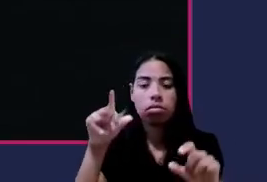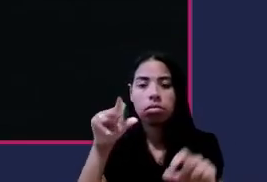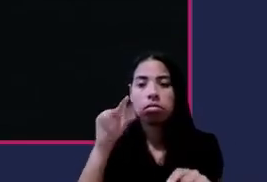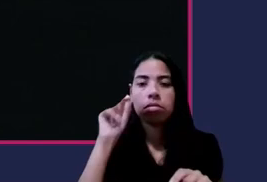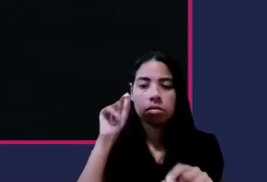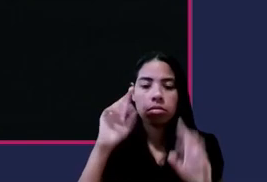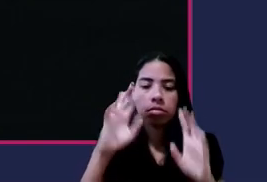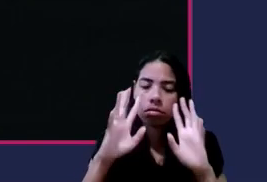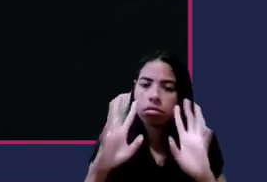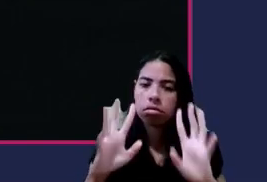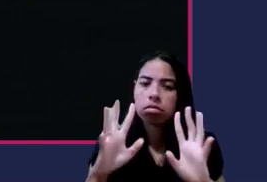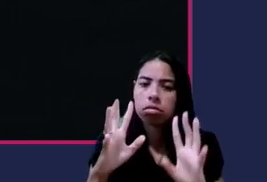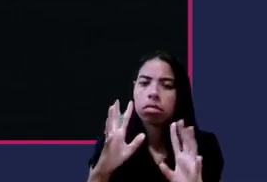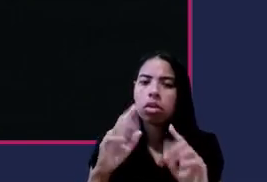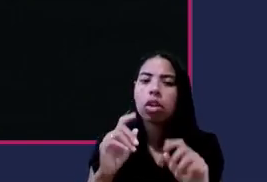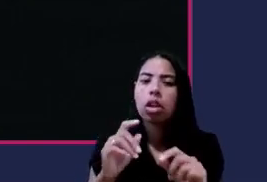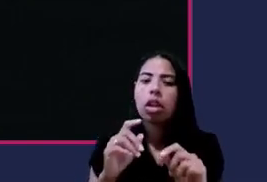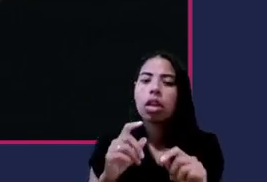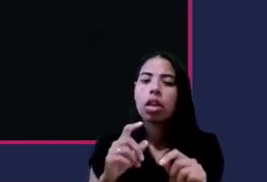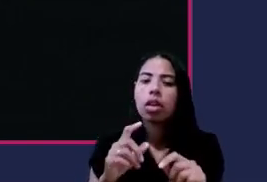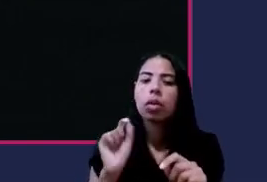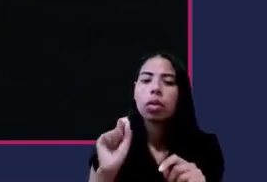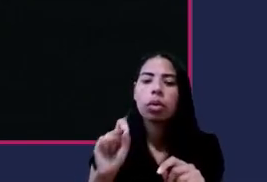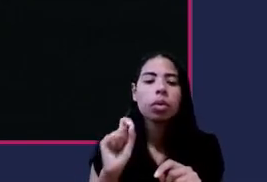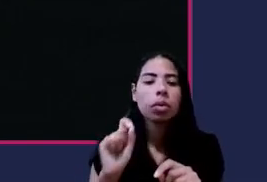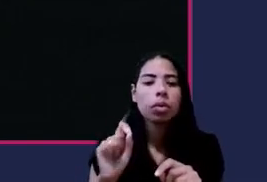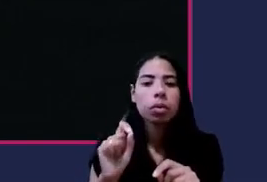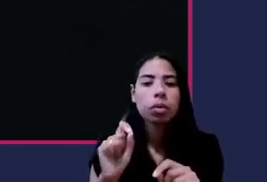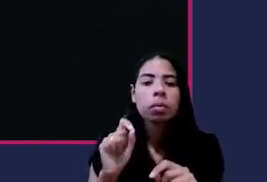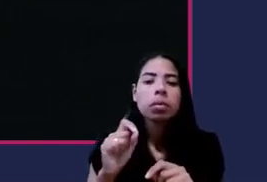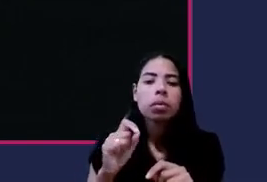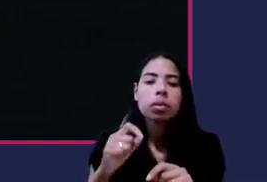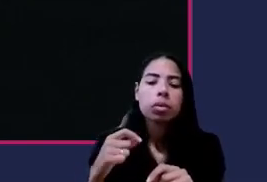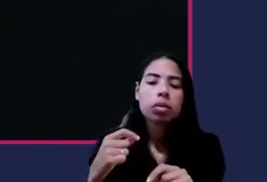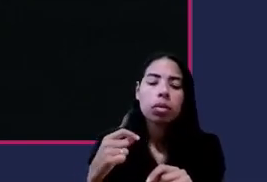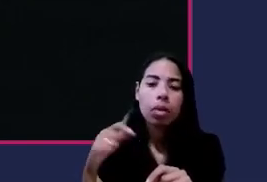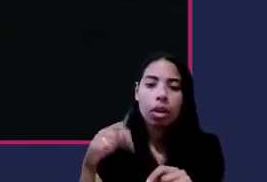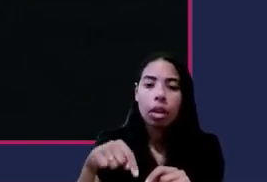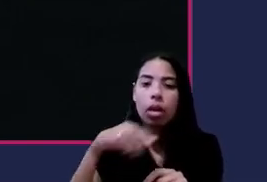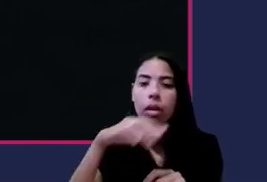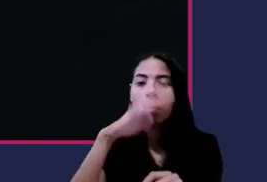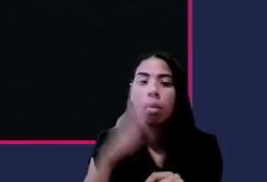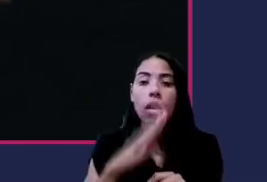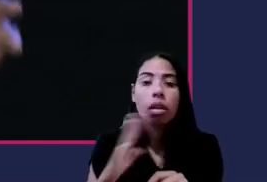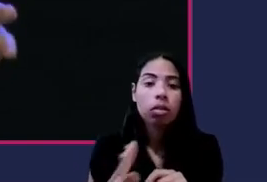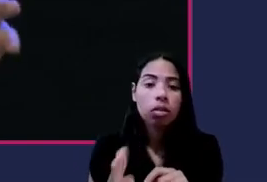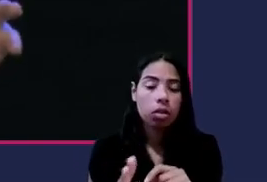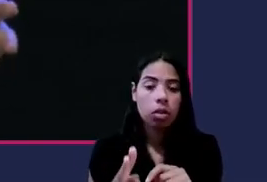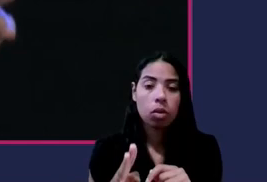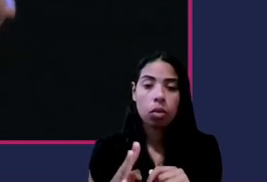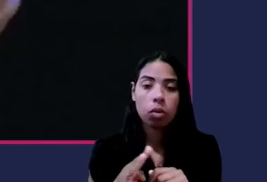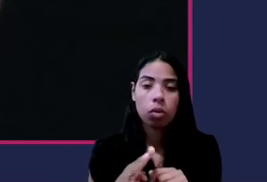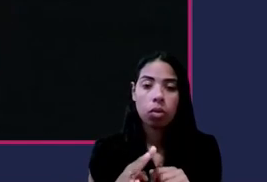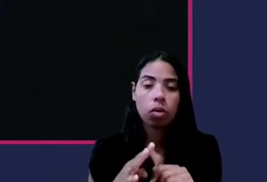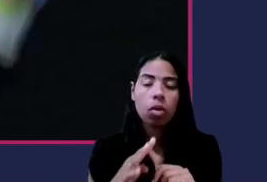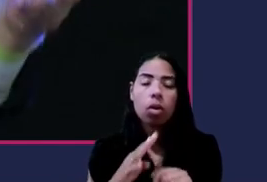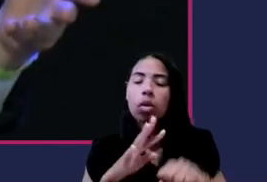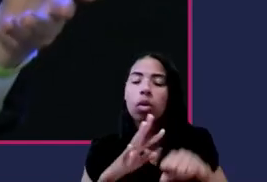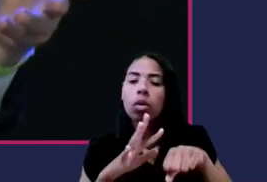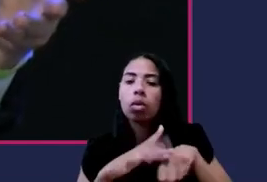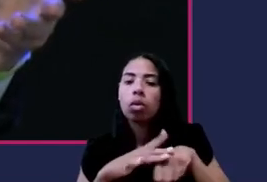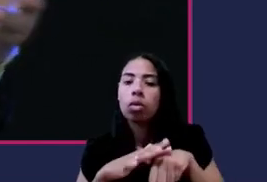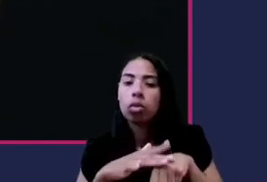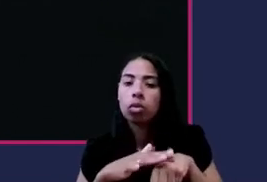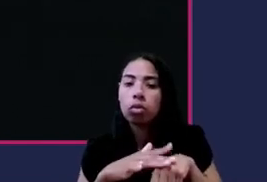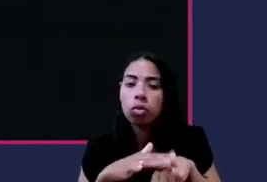really called to me at the time that in Brazil, we